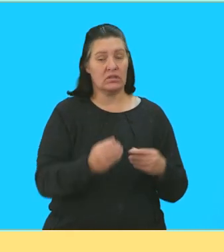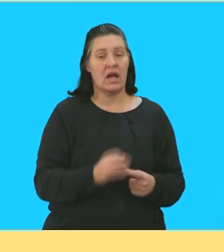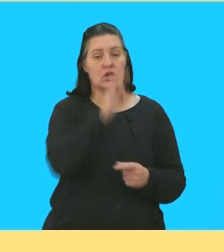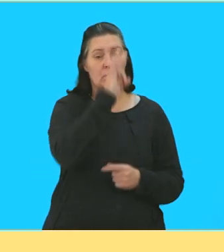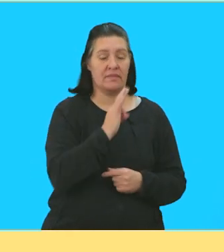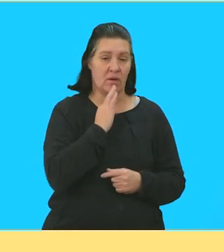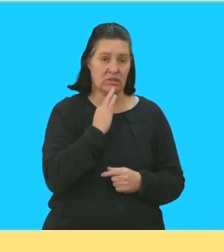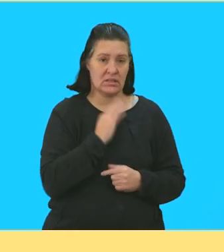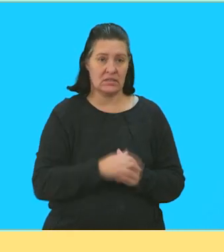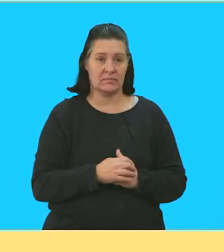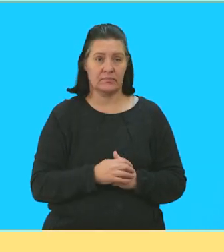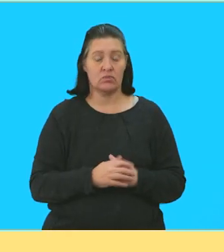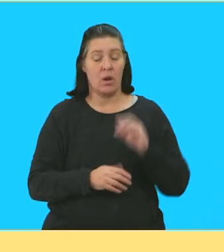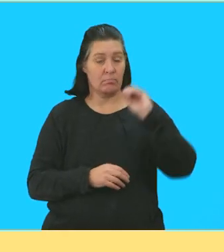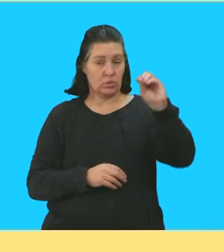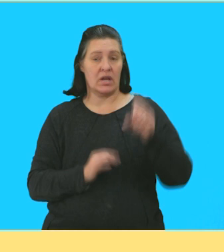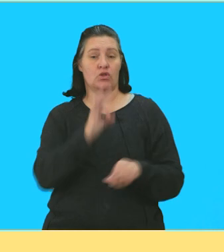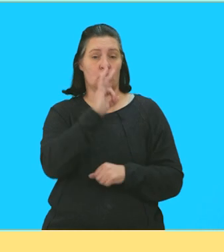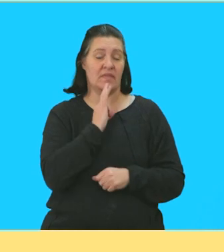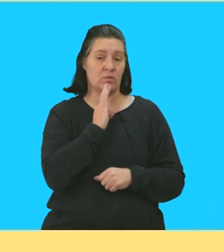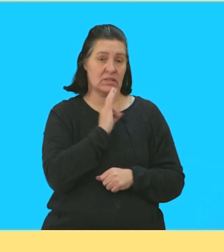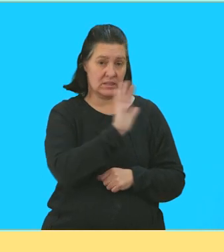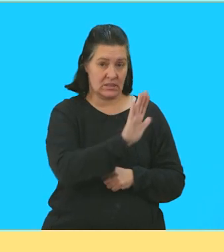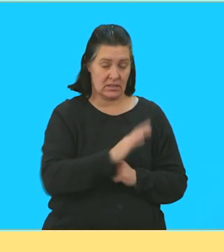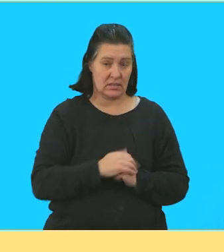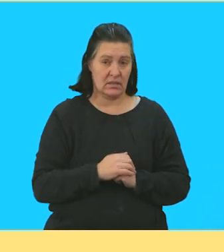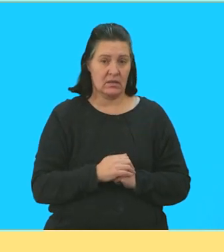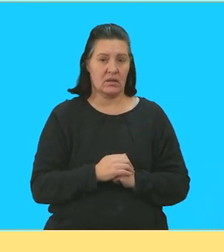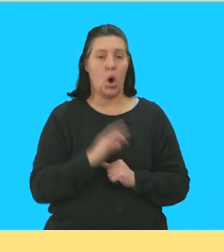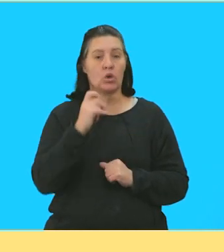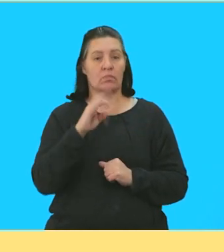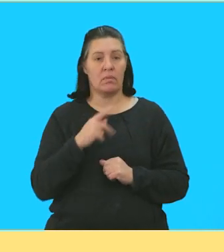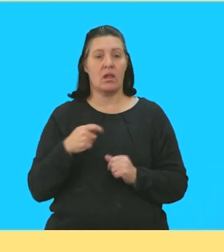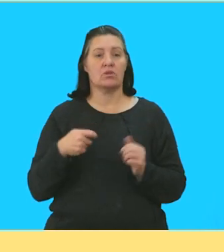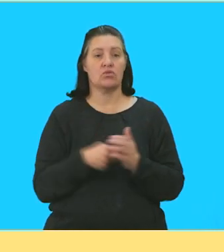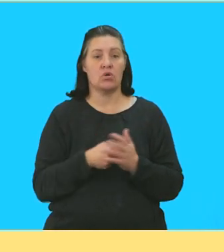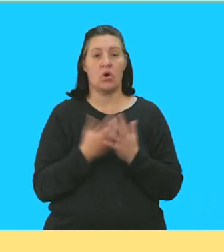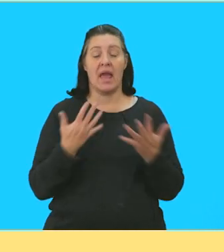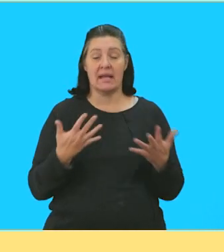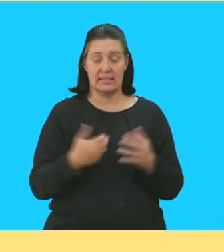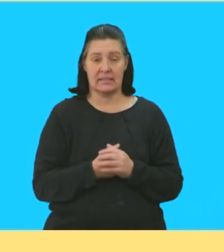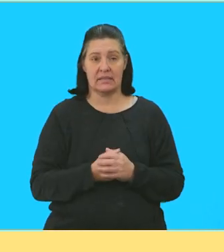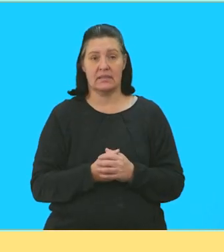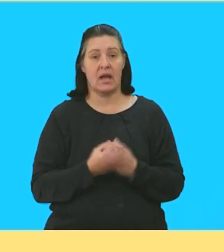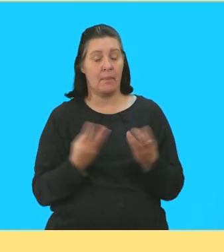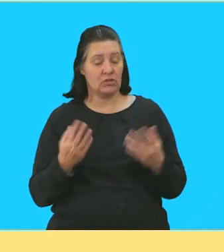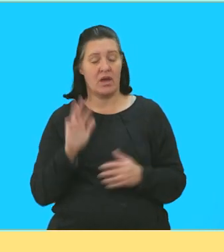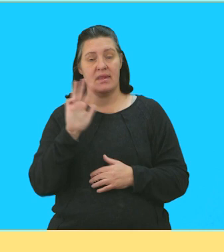3,000. So I'll come here, I have my 3,000. And the consumable stores on hand